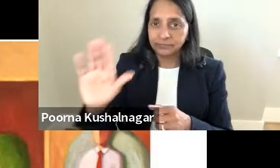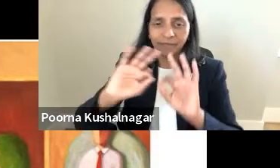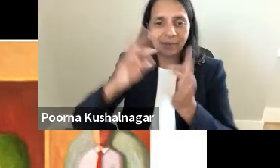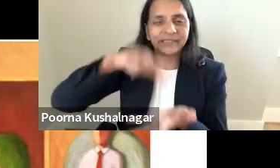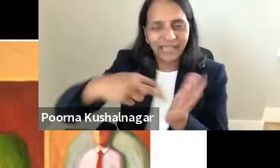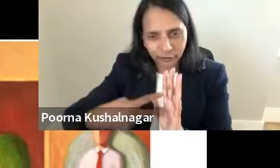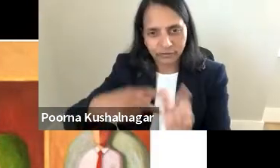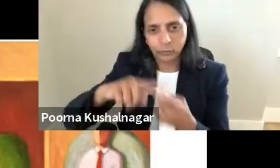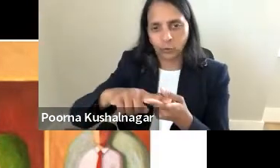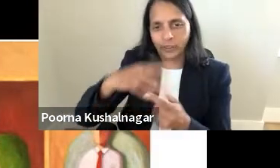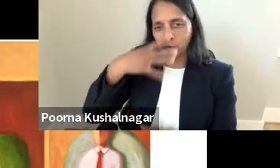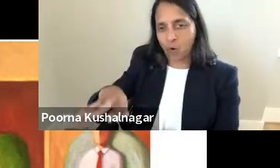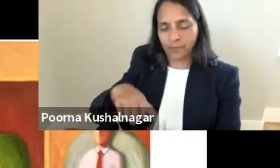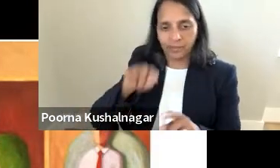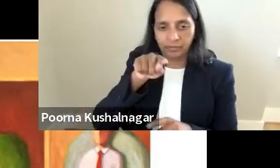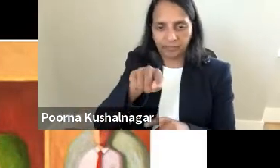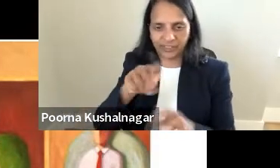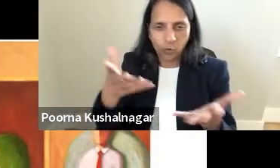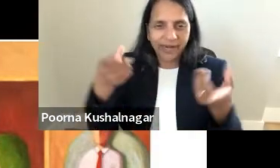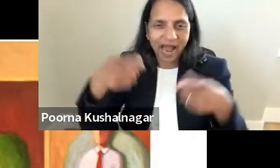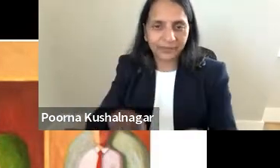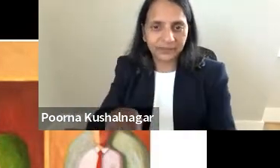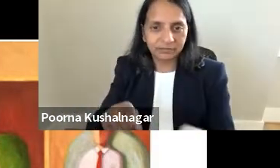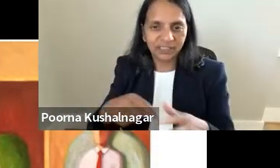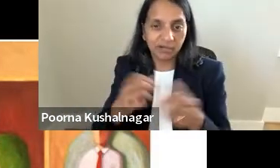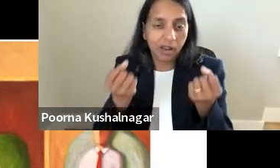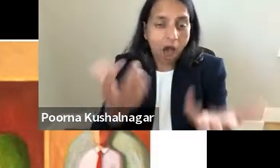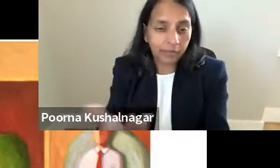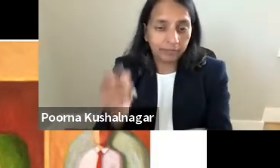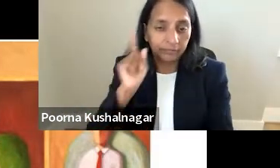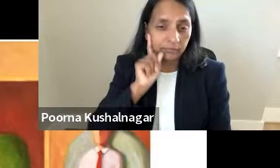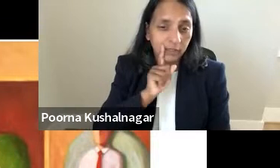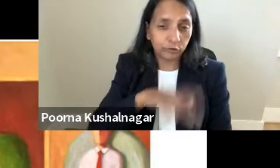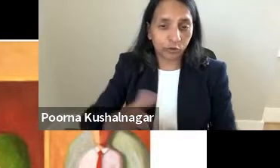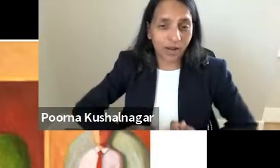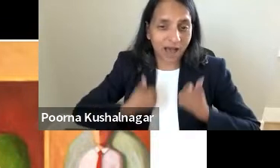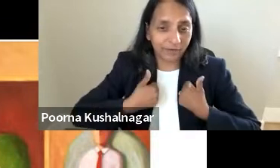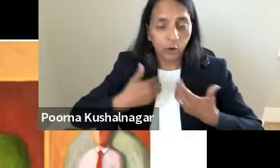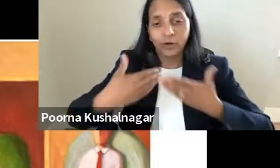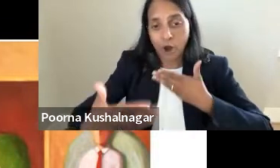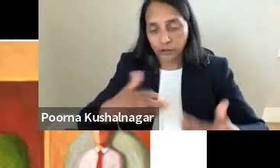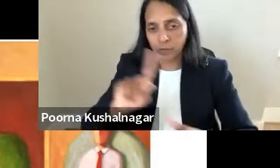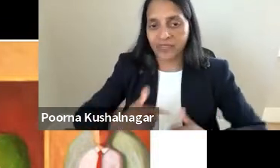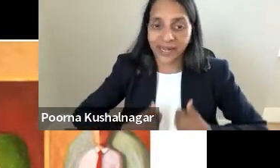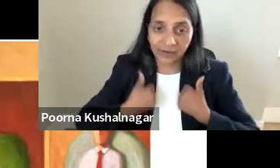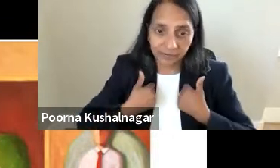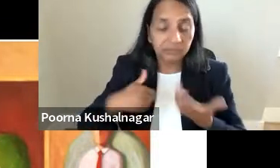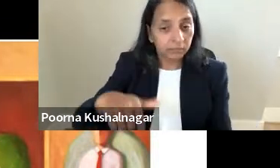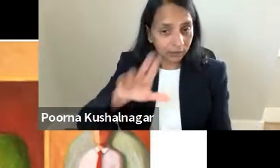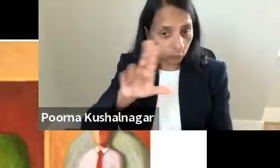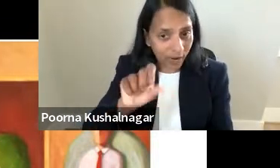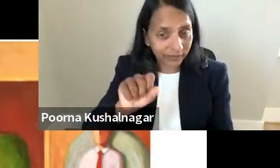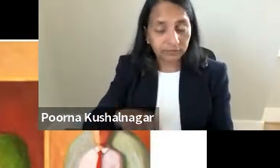And again, it's not the family's intention to ignore the child, but this is what's happening to many, many deaf